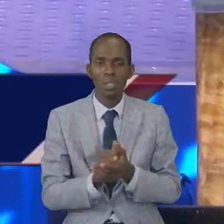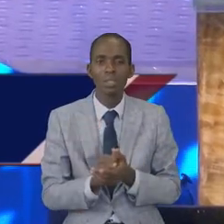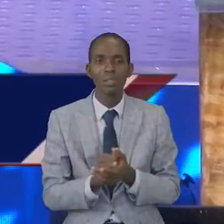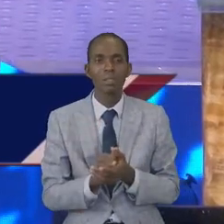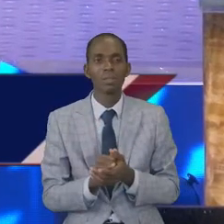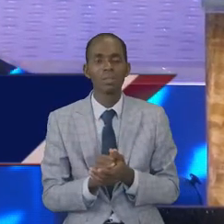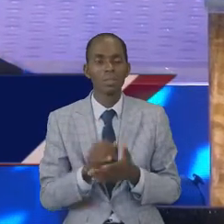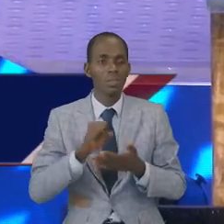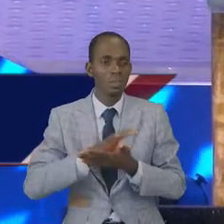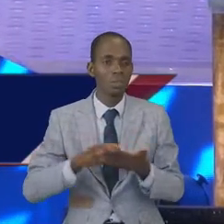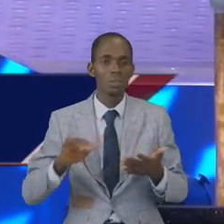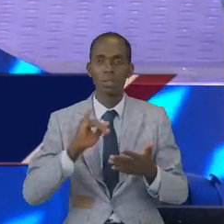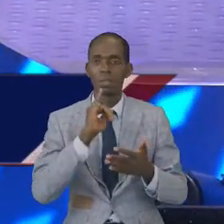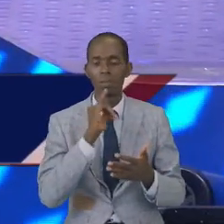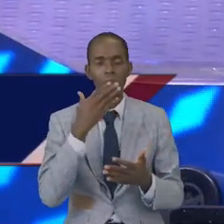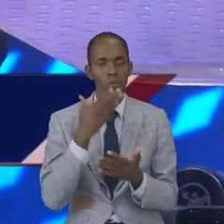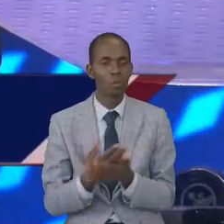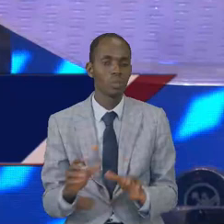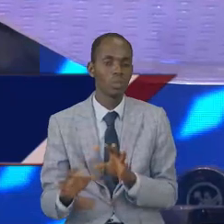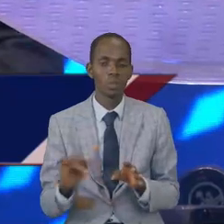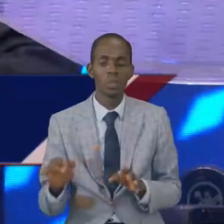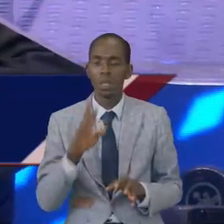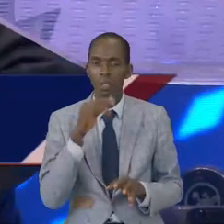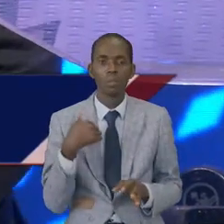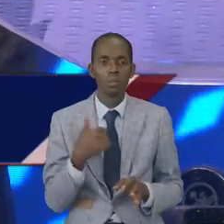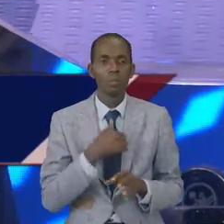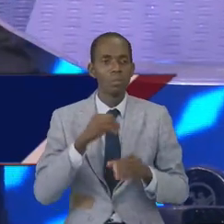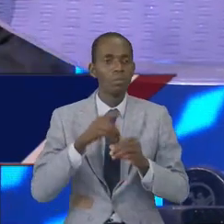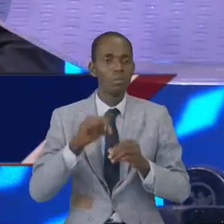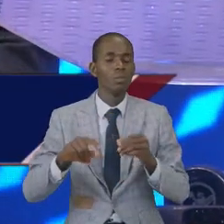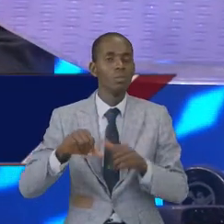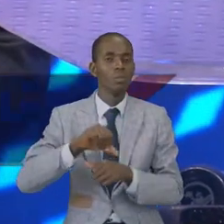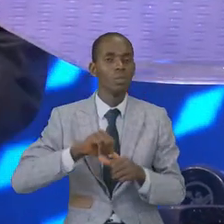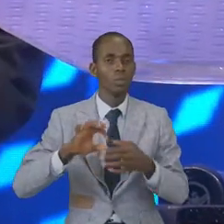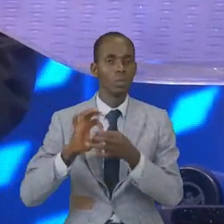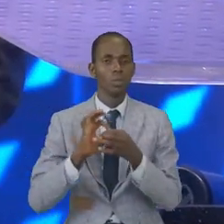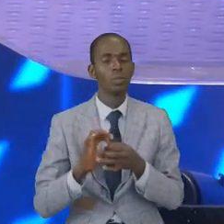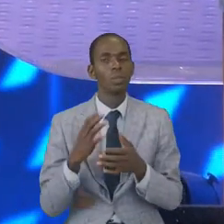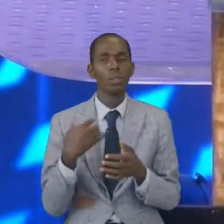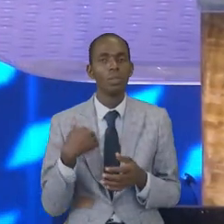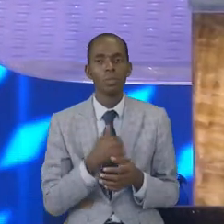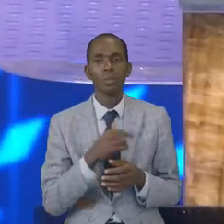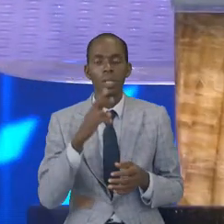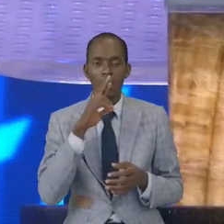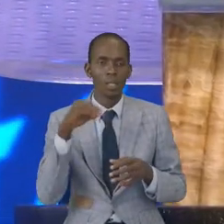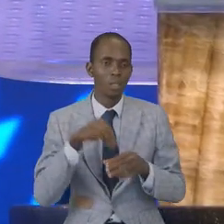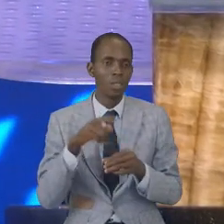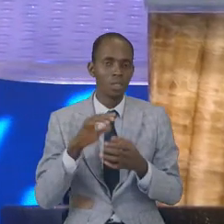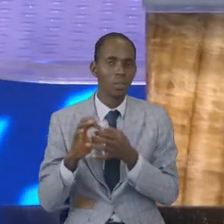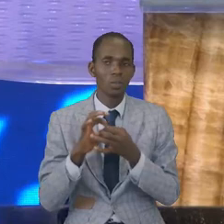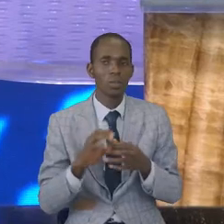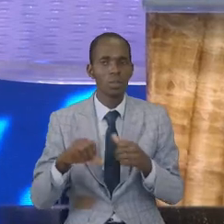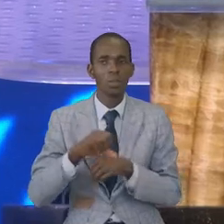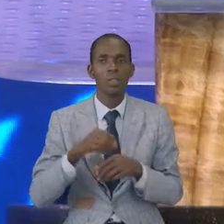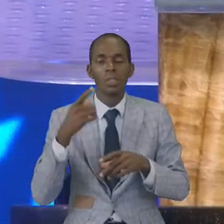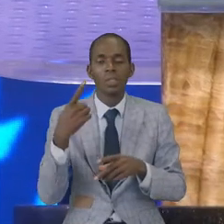well doing. Are we in the fellowship and we're really built into the fellowship with the fellowship? The result